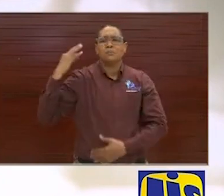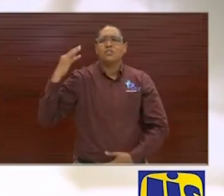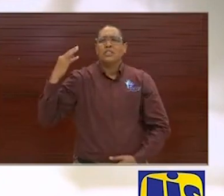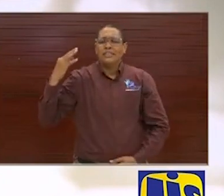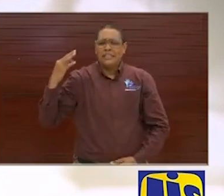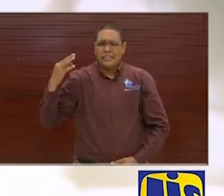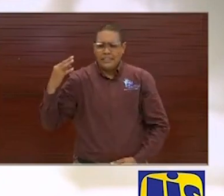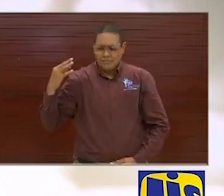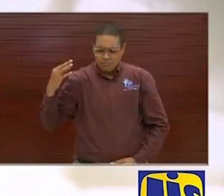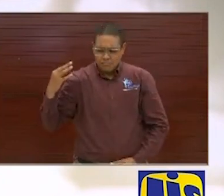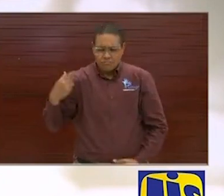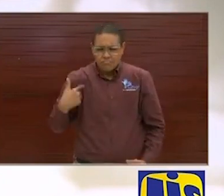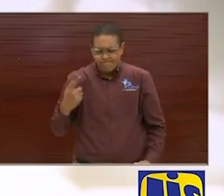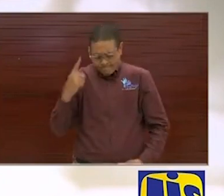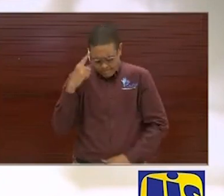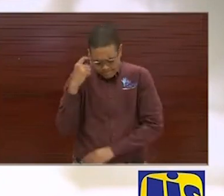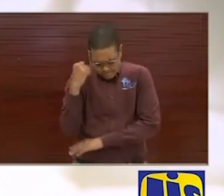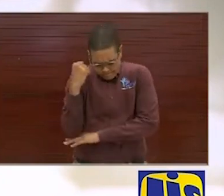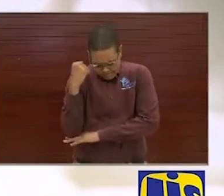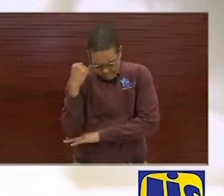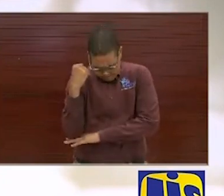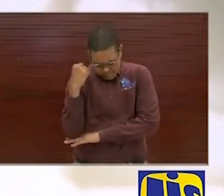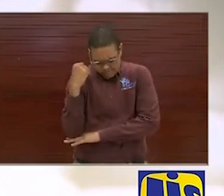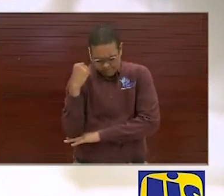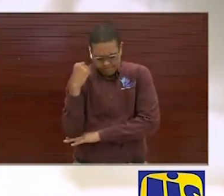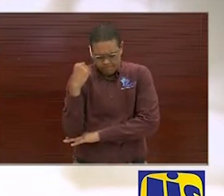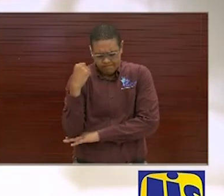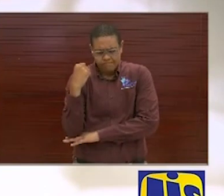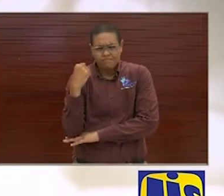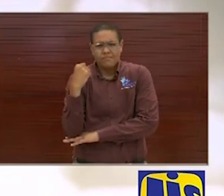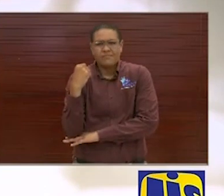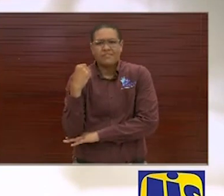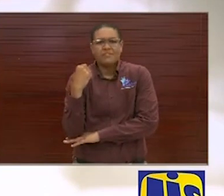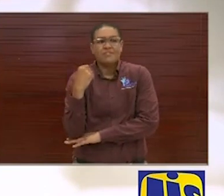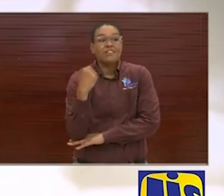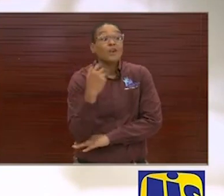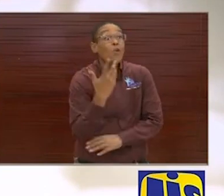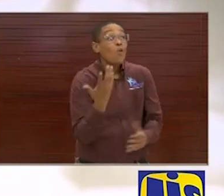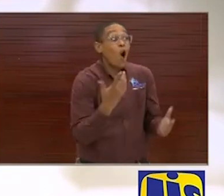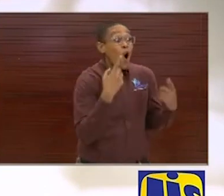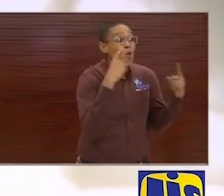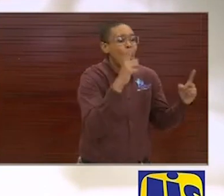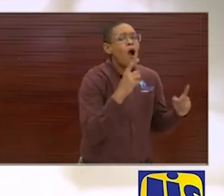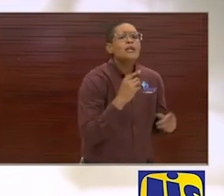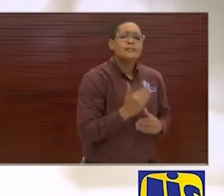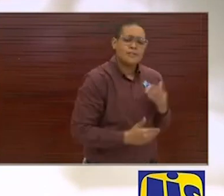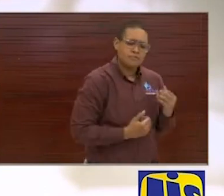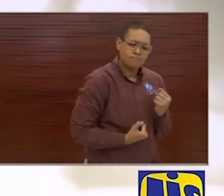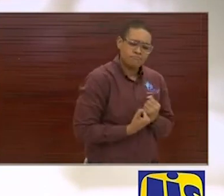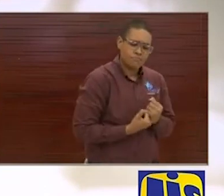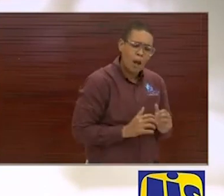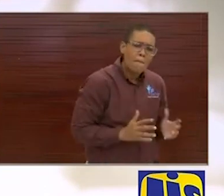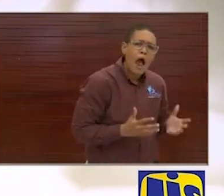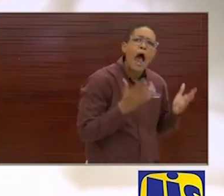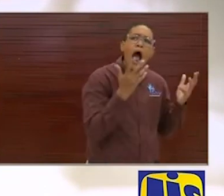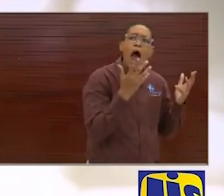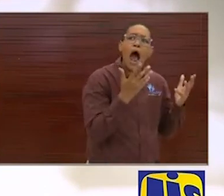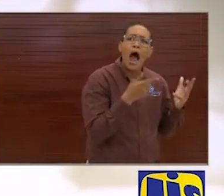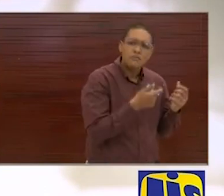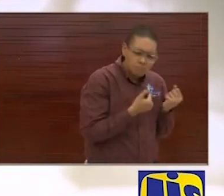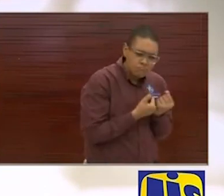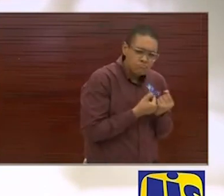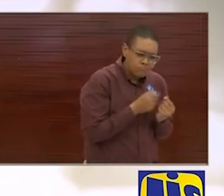must strengthen our resolve to build that which works, that which offers prospects for